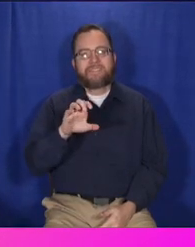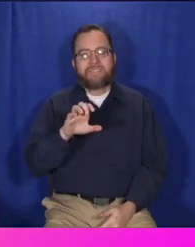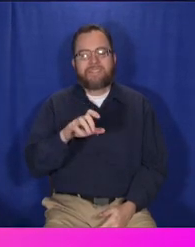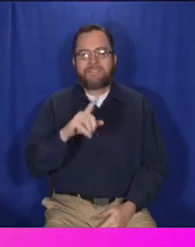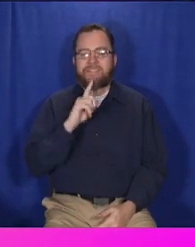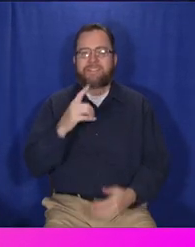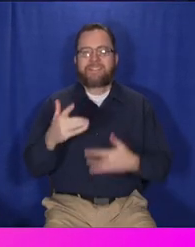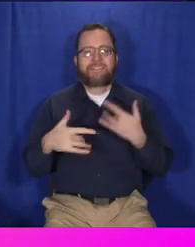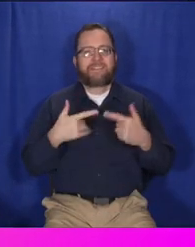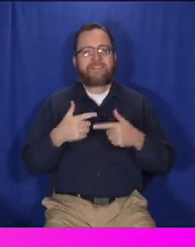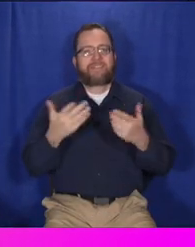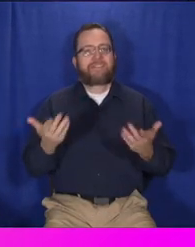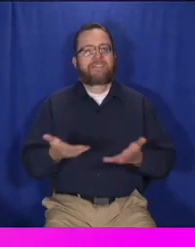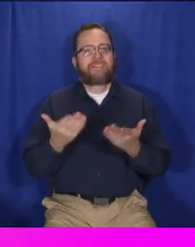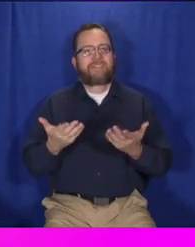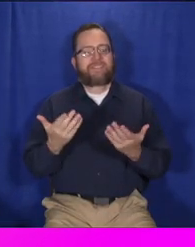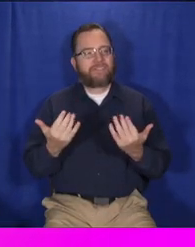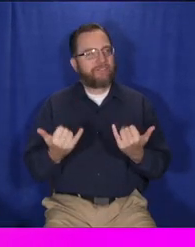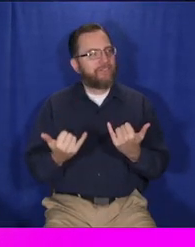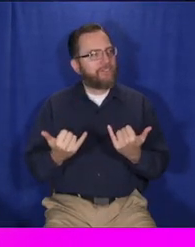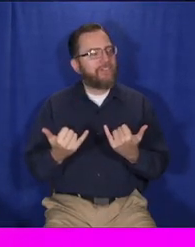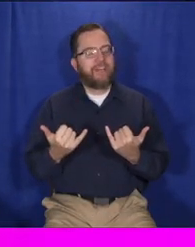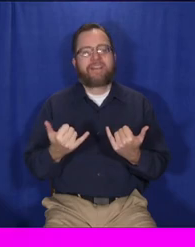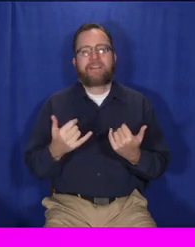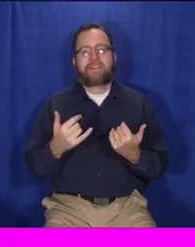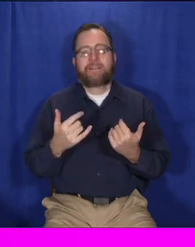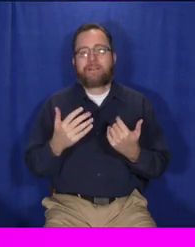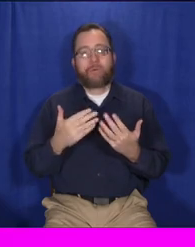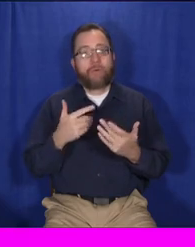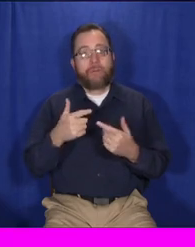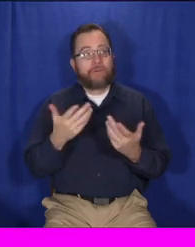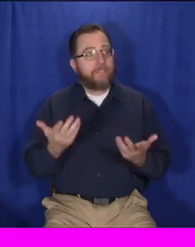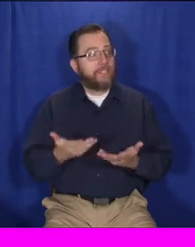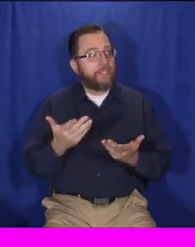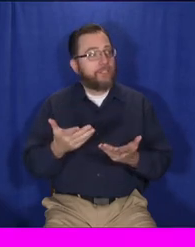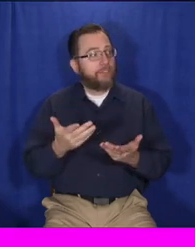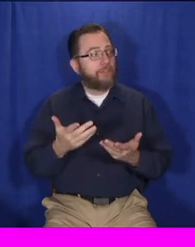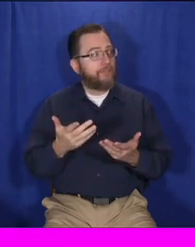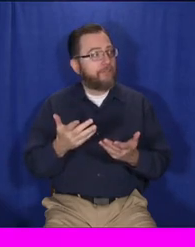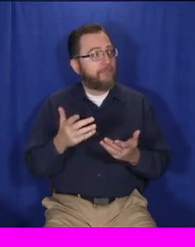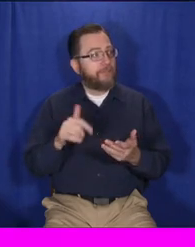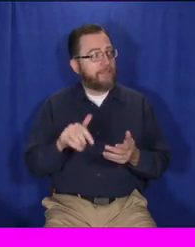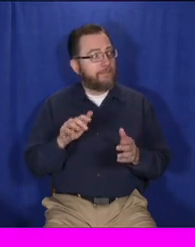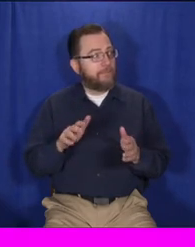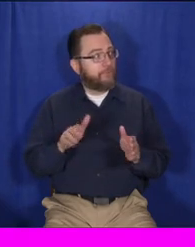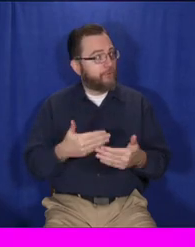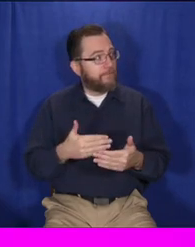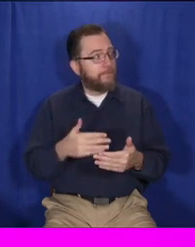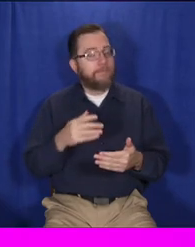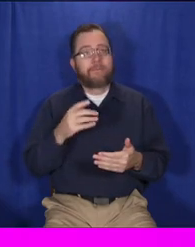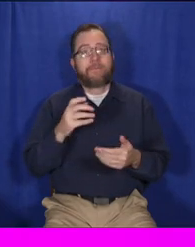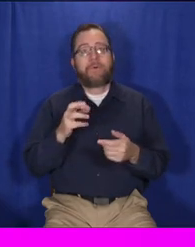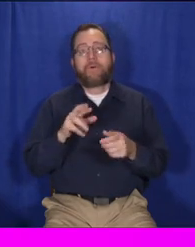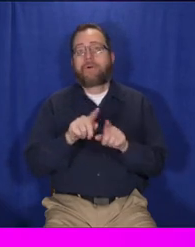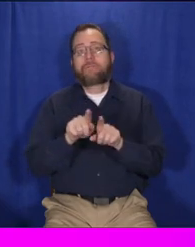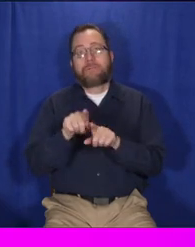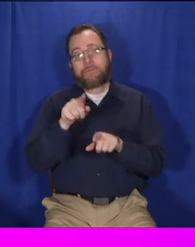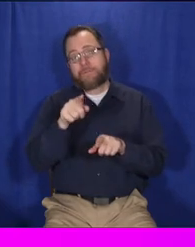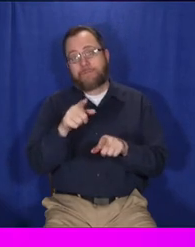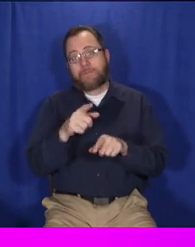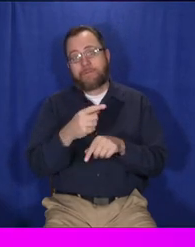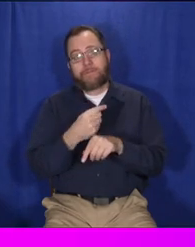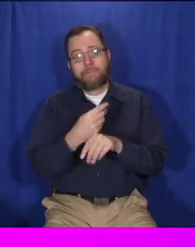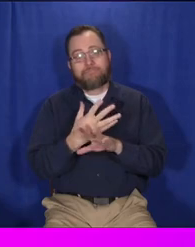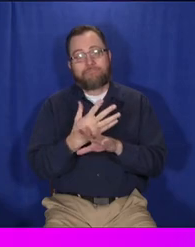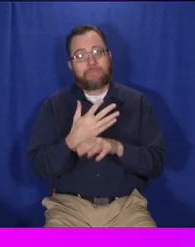joined us today, either here in our auditorium at the Tyson's location or tuning in online from your home or